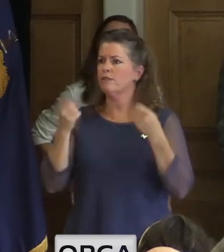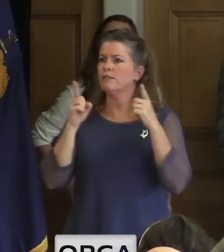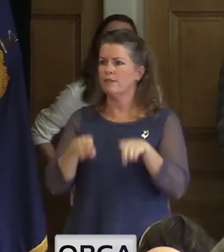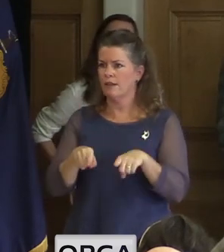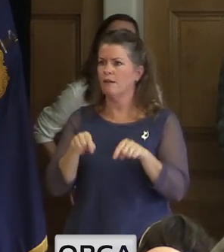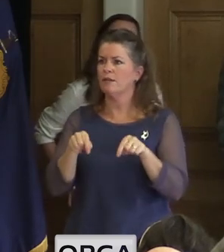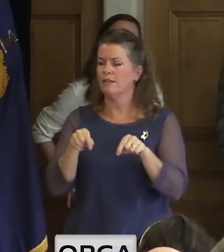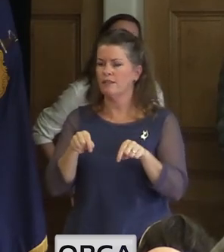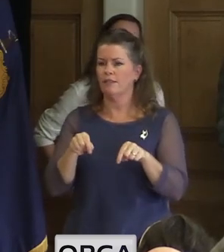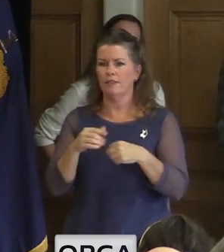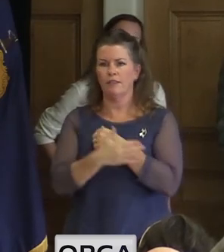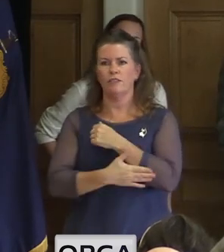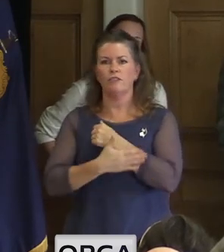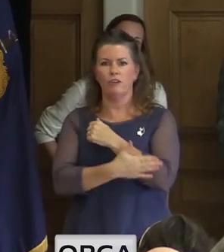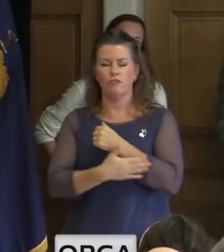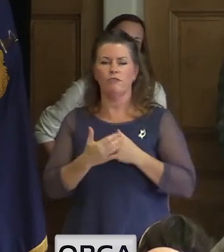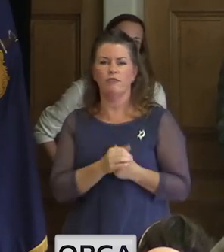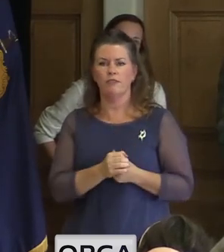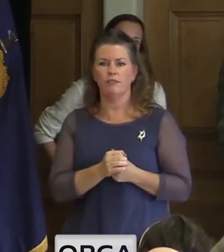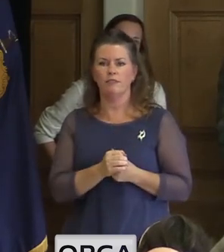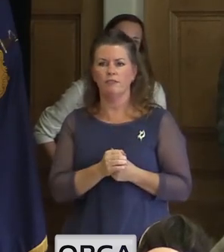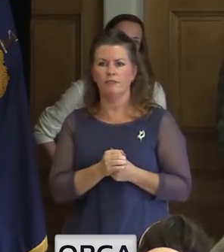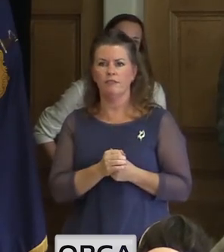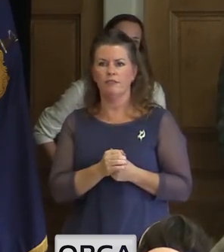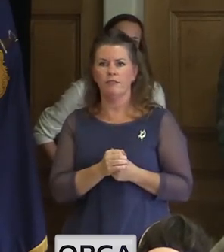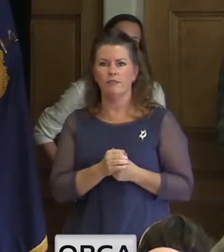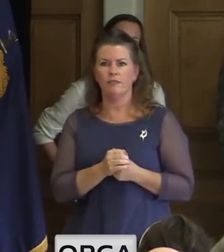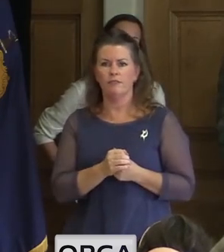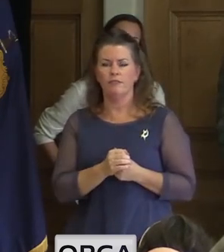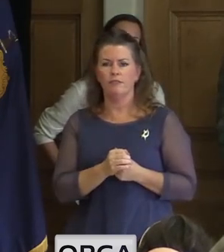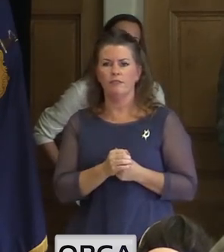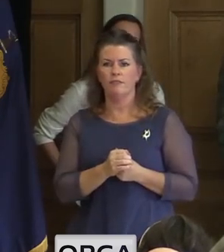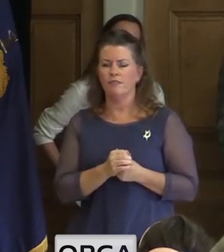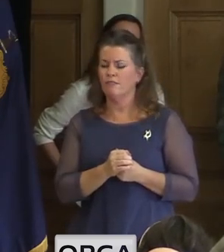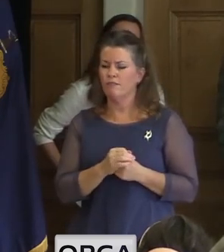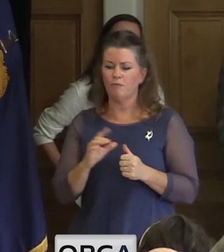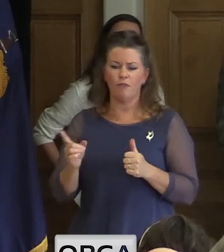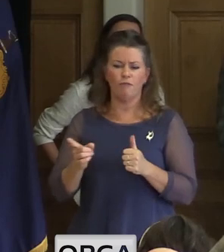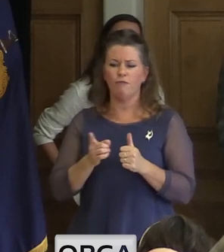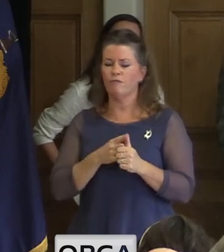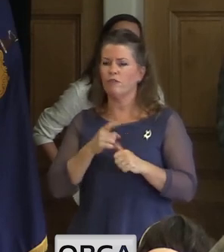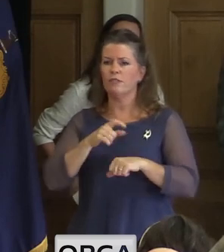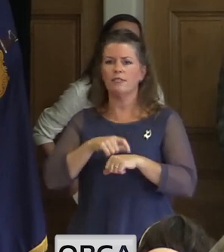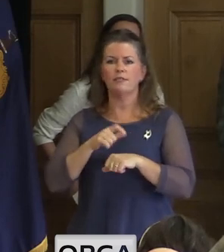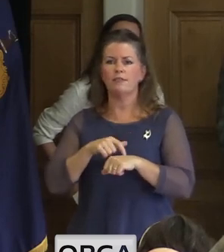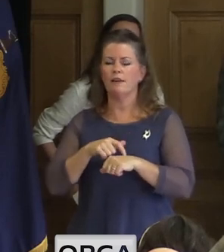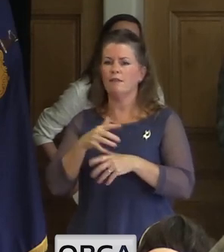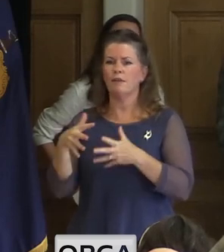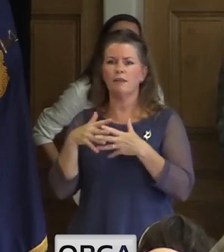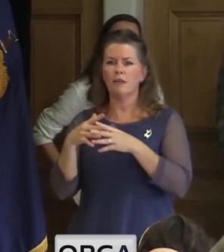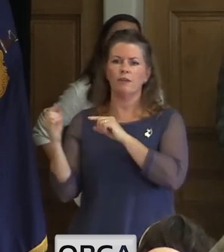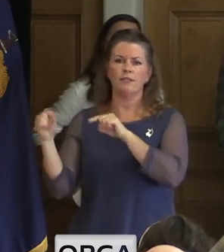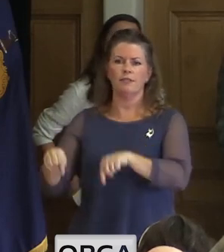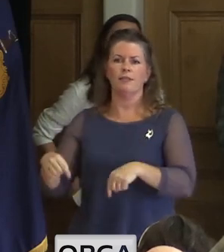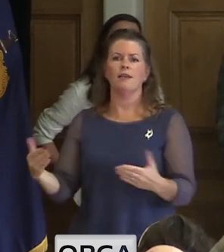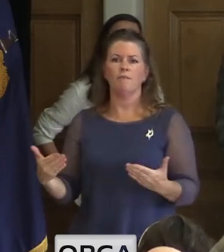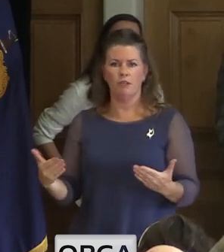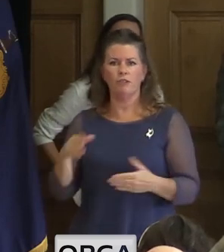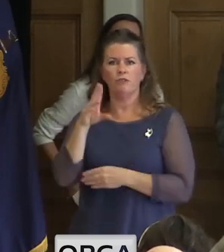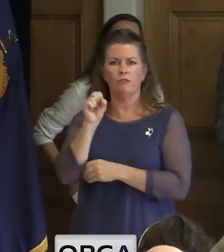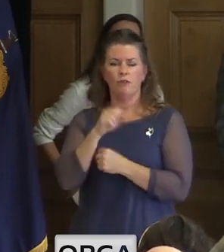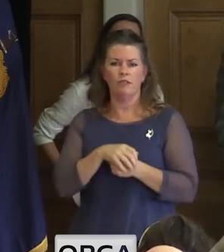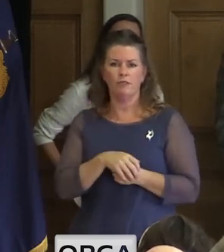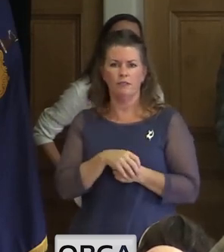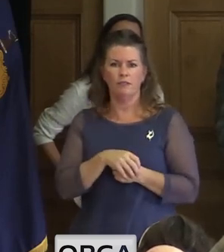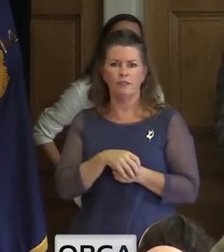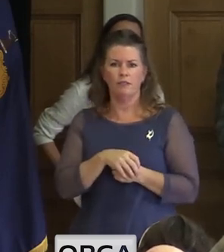the inception, from the day that settlers came to North America. And that is the attacks against the Native Americans, the